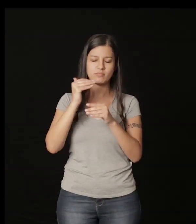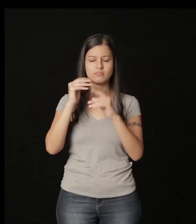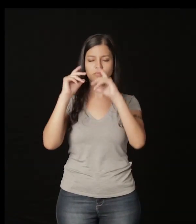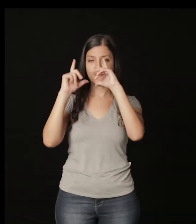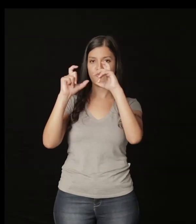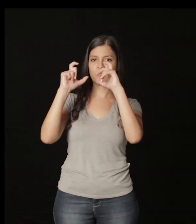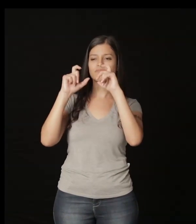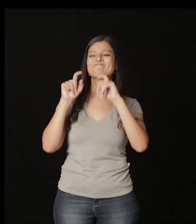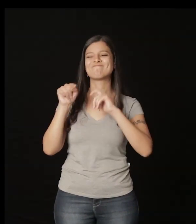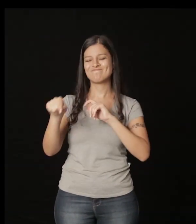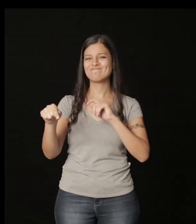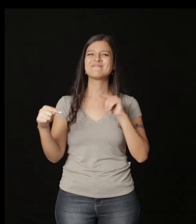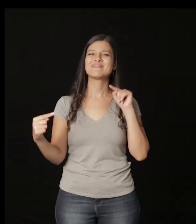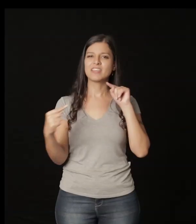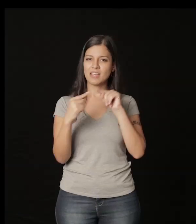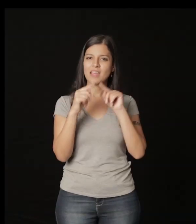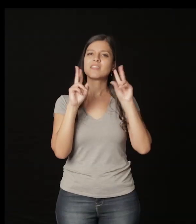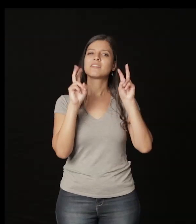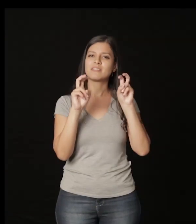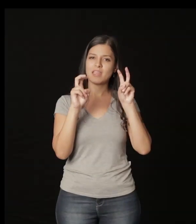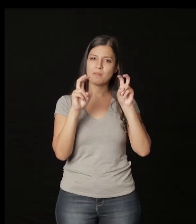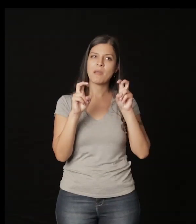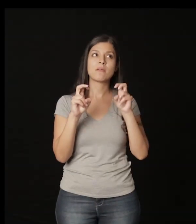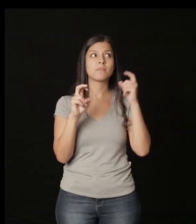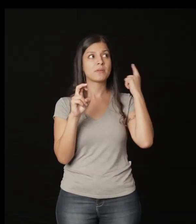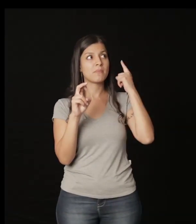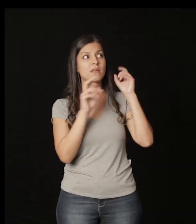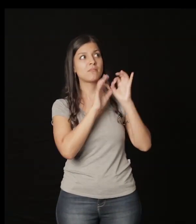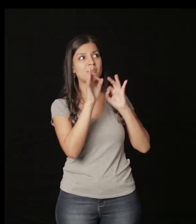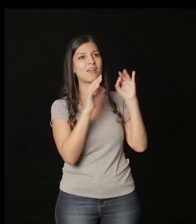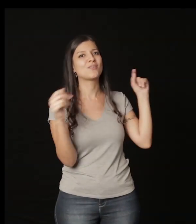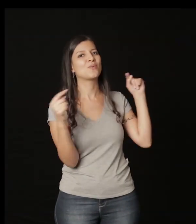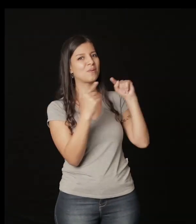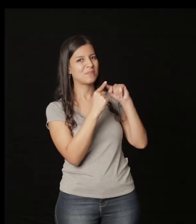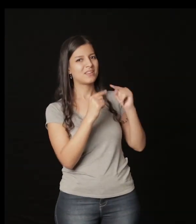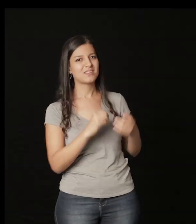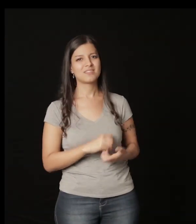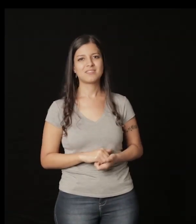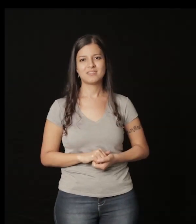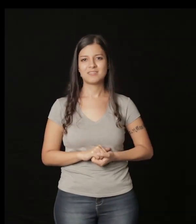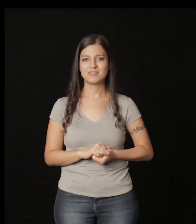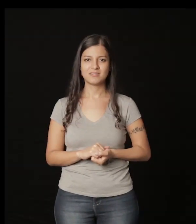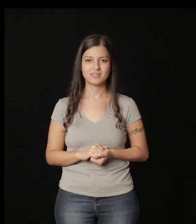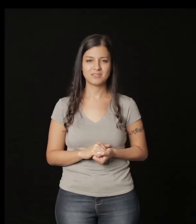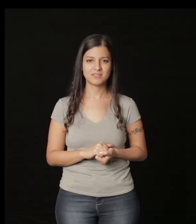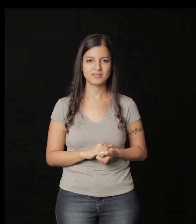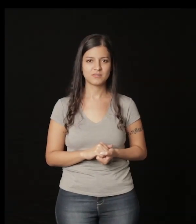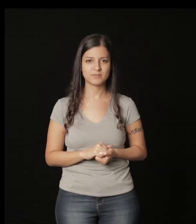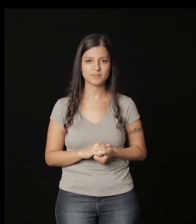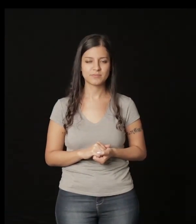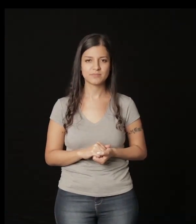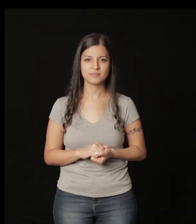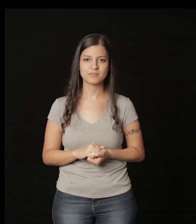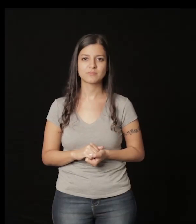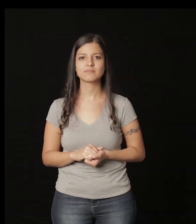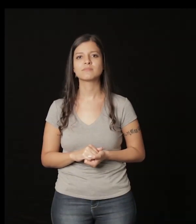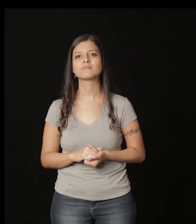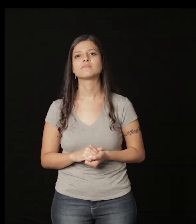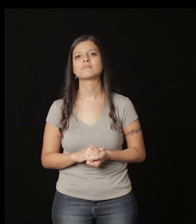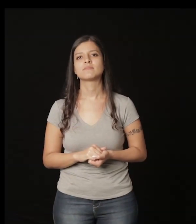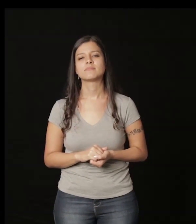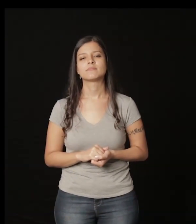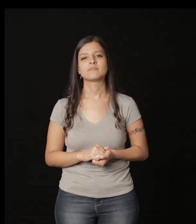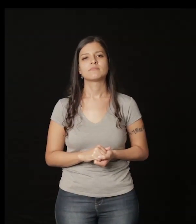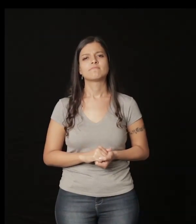anesthetic, I think that this series really connects thematically with that first